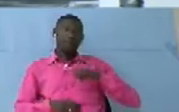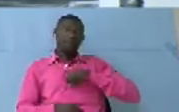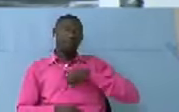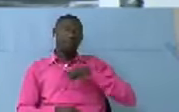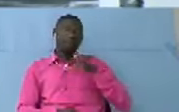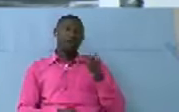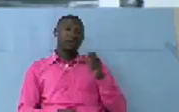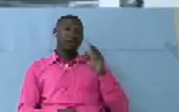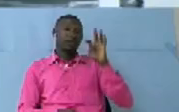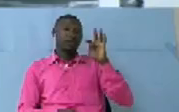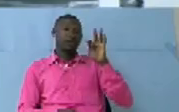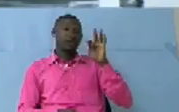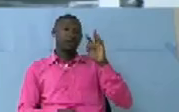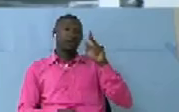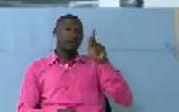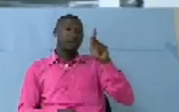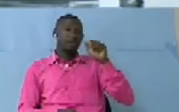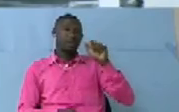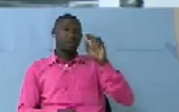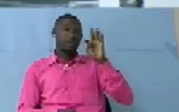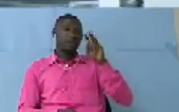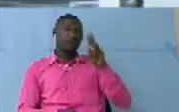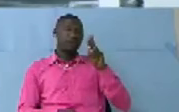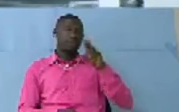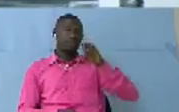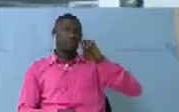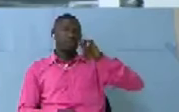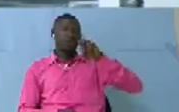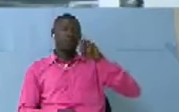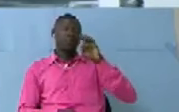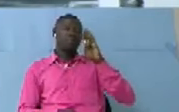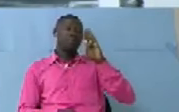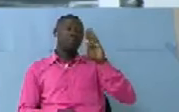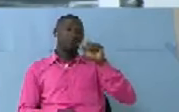myself, Kafu Jabang, and Ekanima.